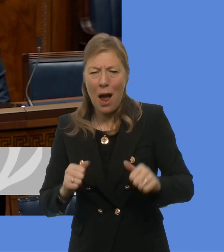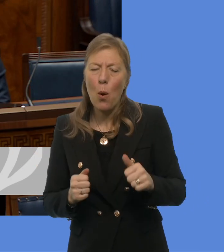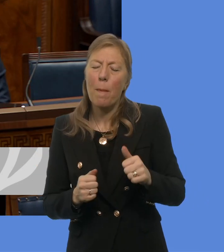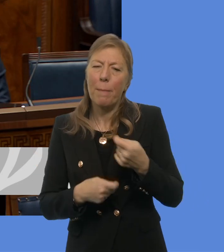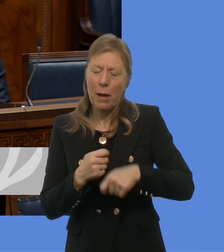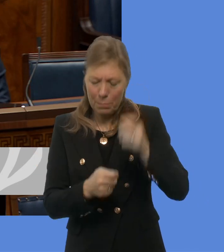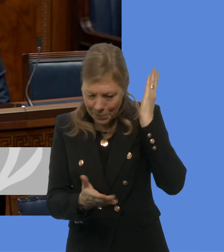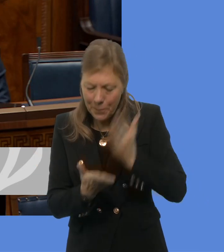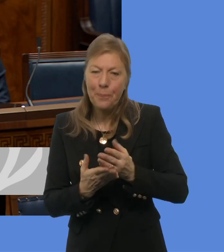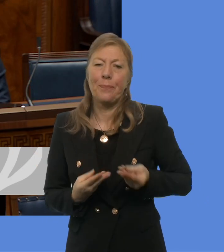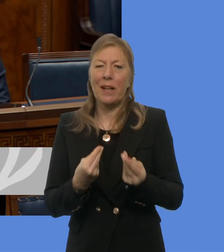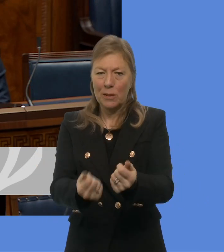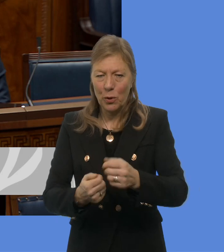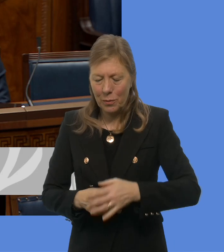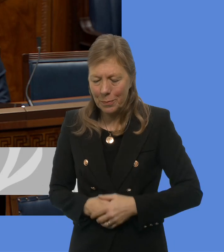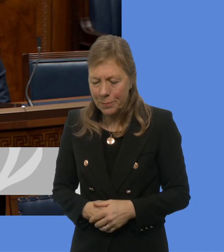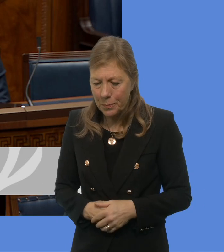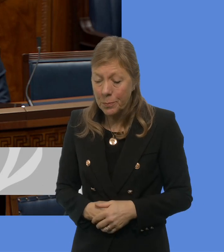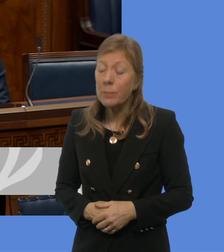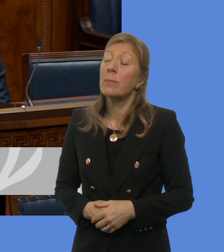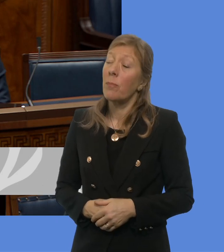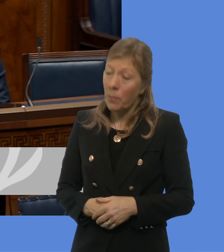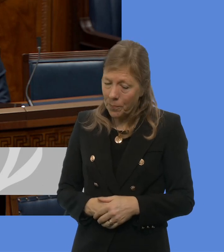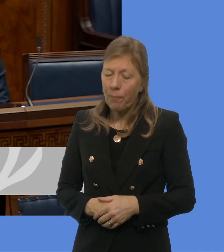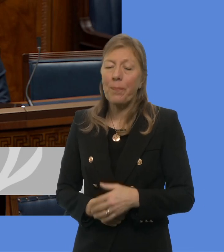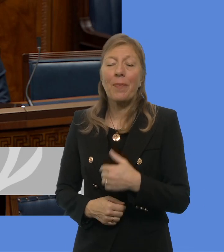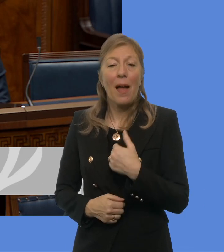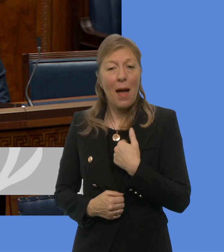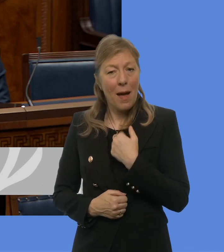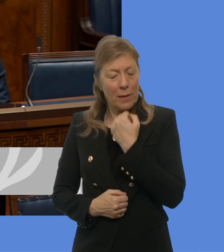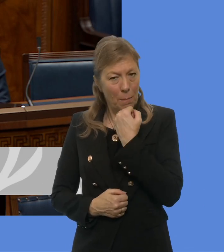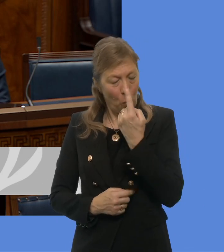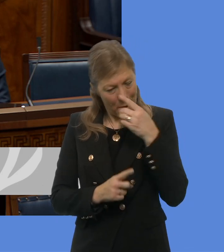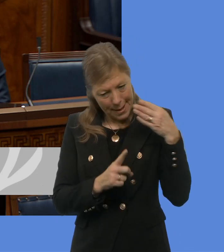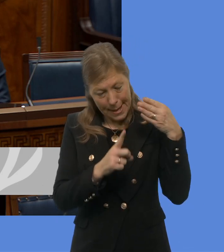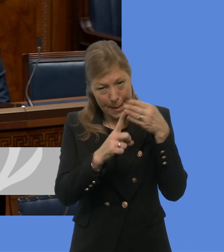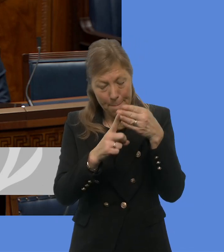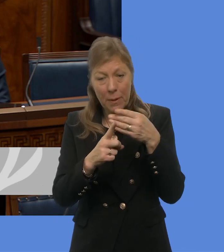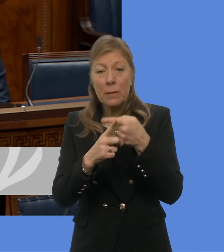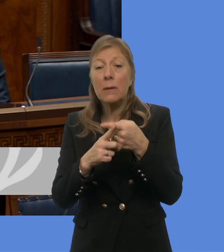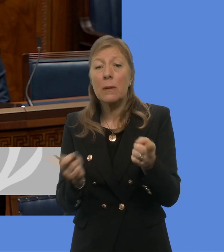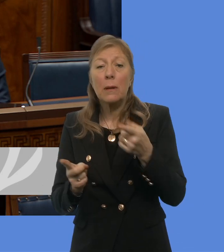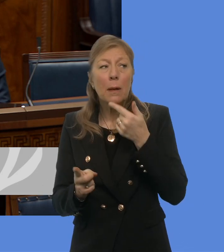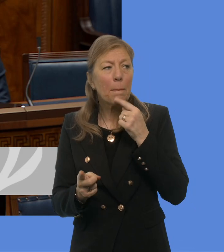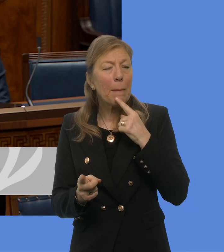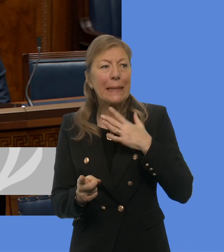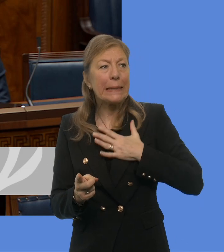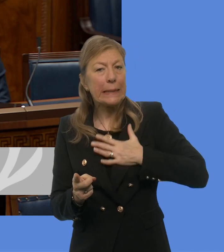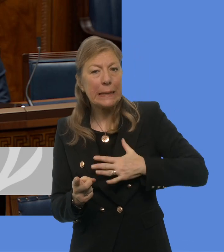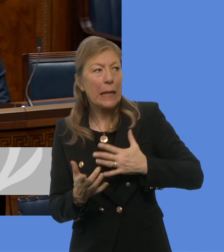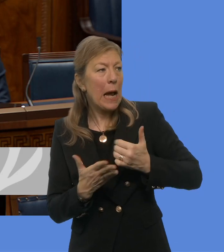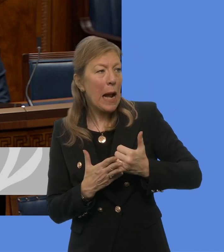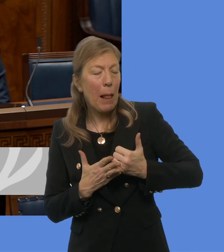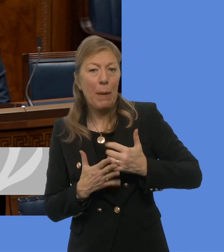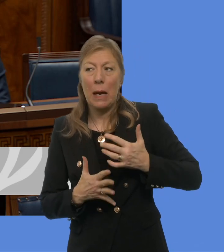And to my mind, that is the single most important thing. That we look after these vulnerable people and make sure they get the help and the